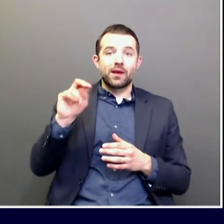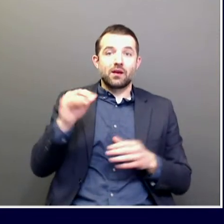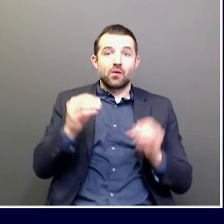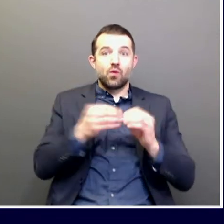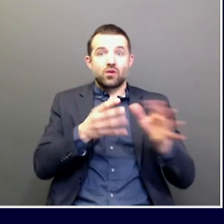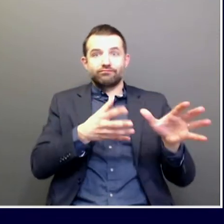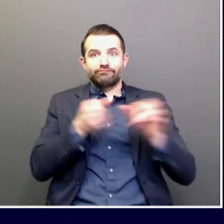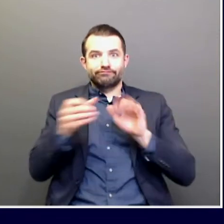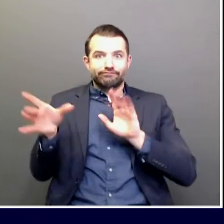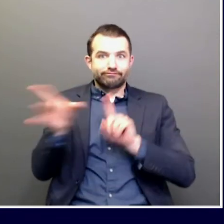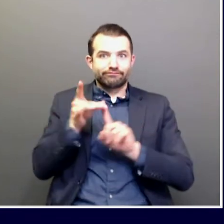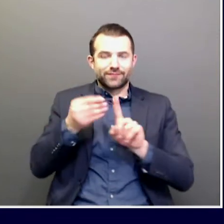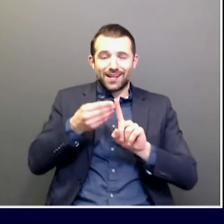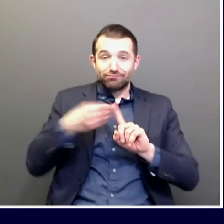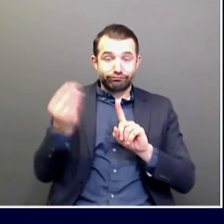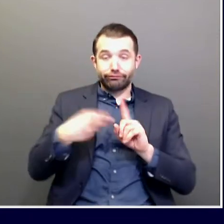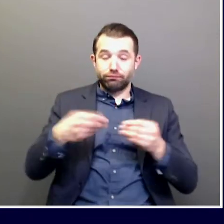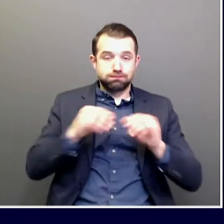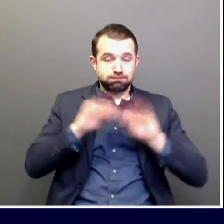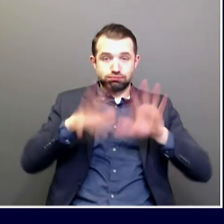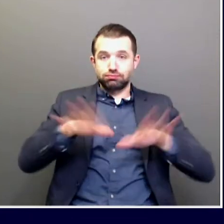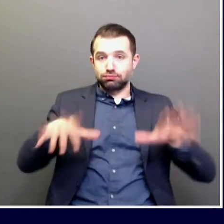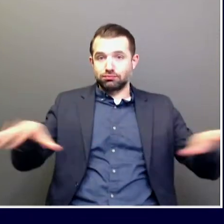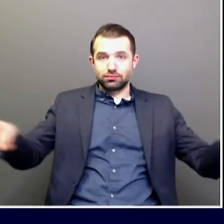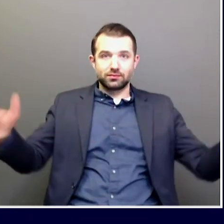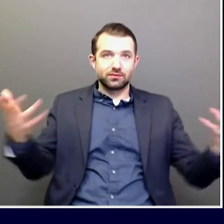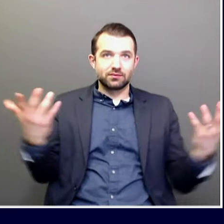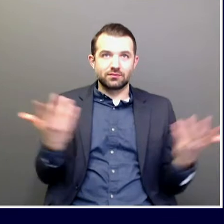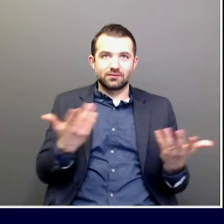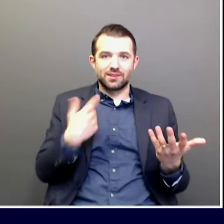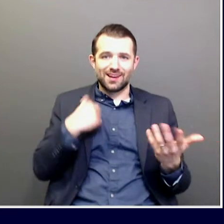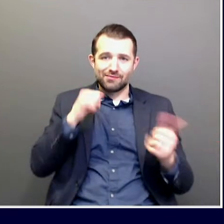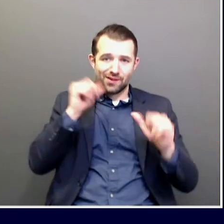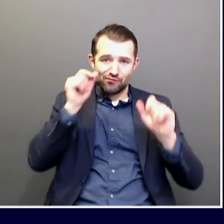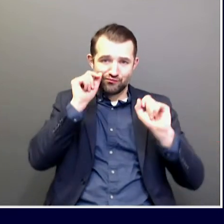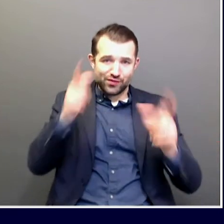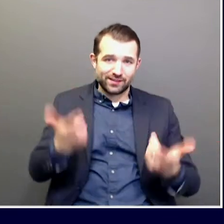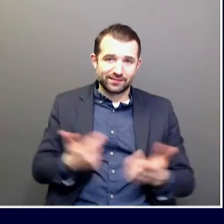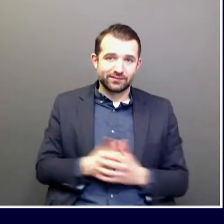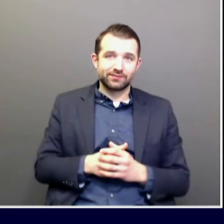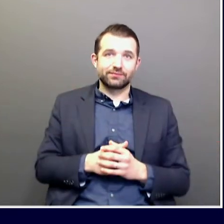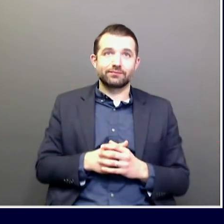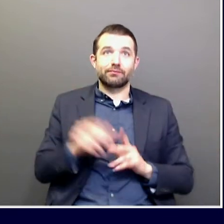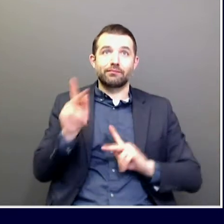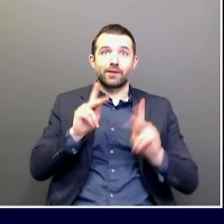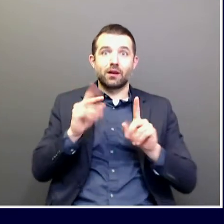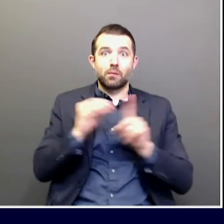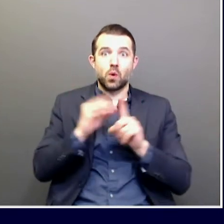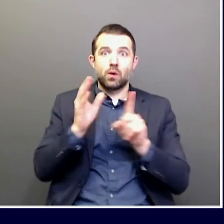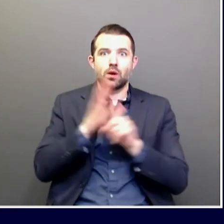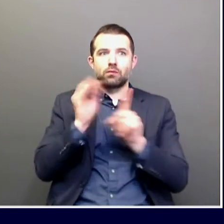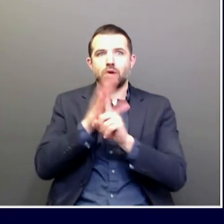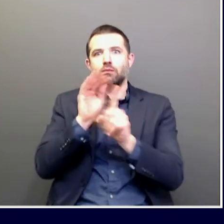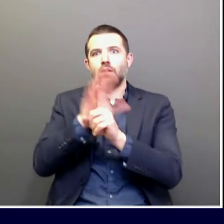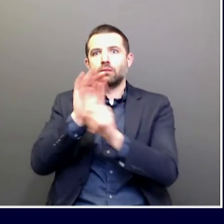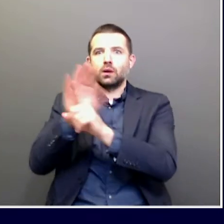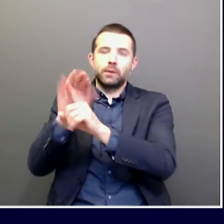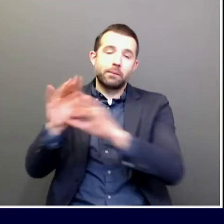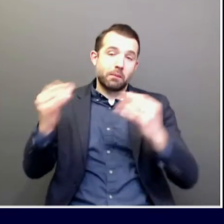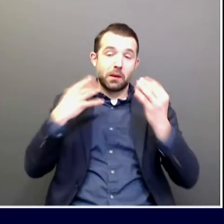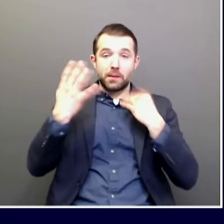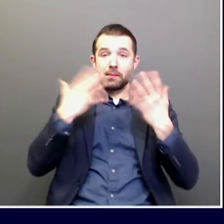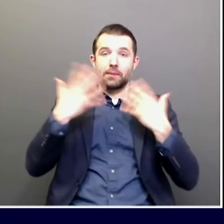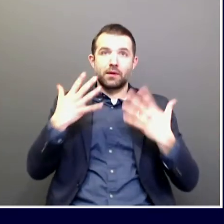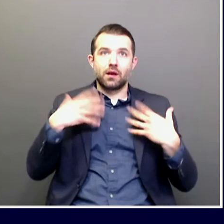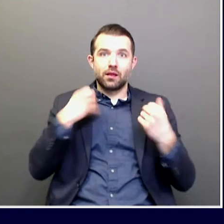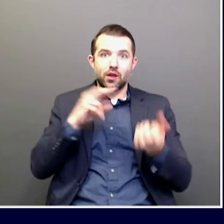Omicron. The best thing that all of us can do to prevent healthcare workers from having those repeat exposures is, to no one's surprise, going